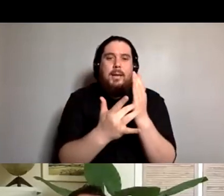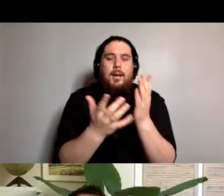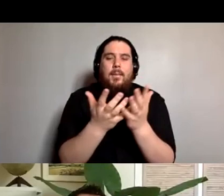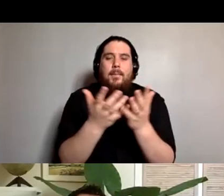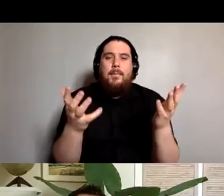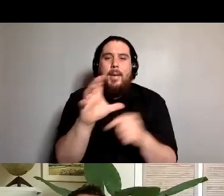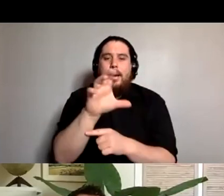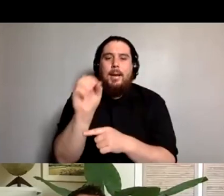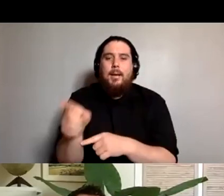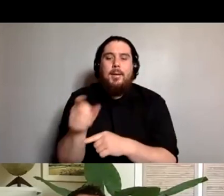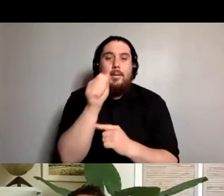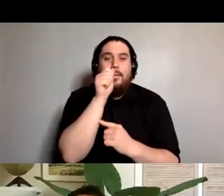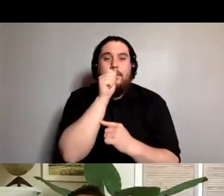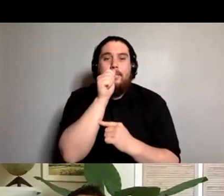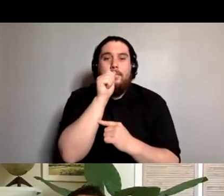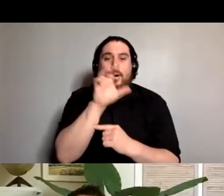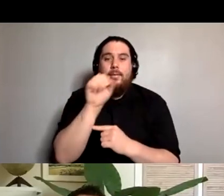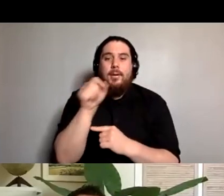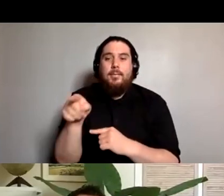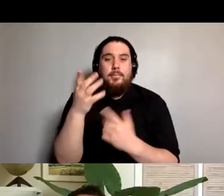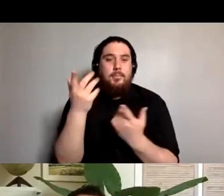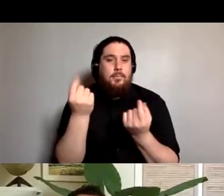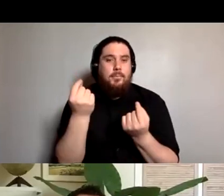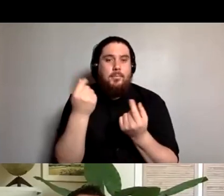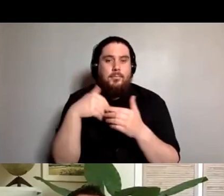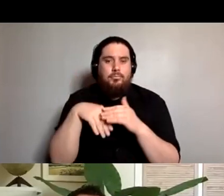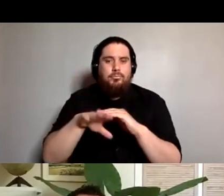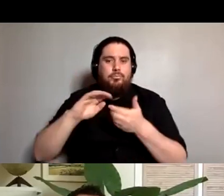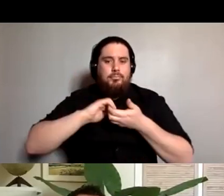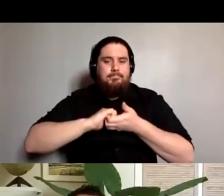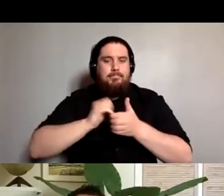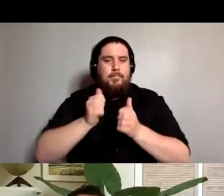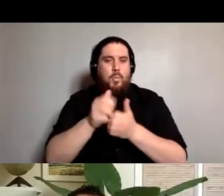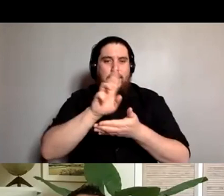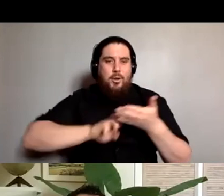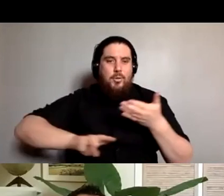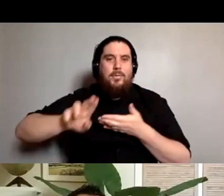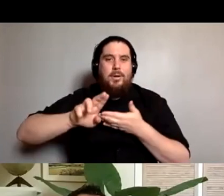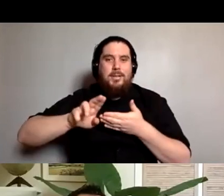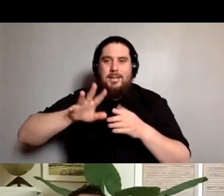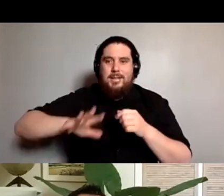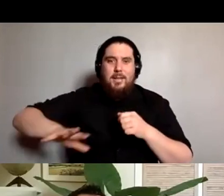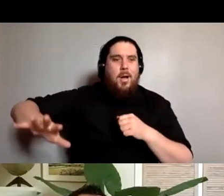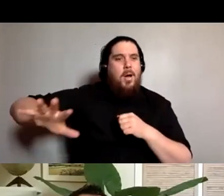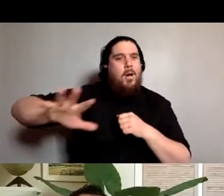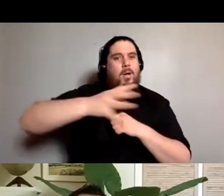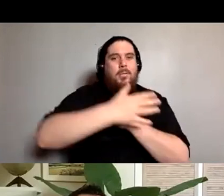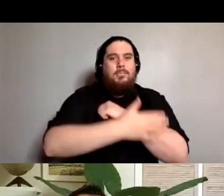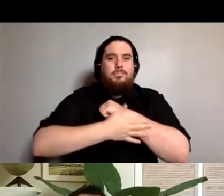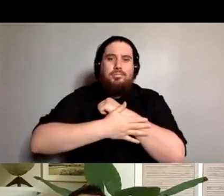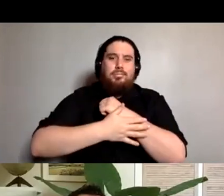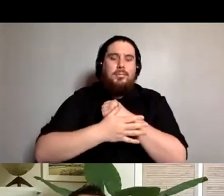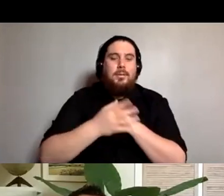companies, private sectors are actually going in collaboration with universities everywhere. So So check out your